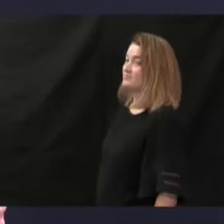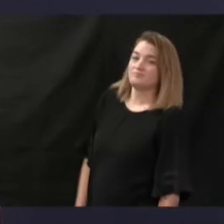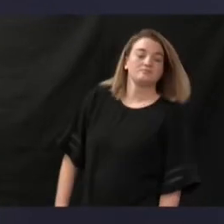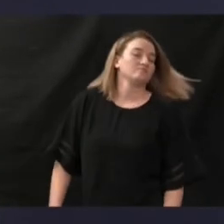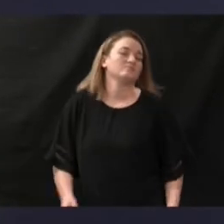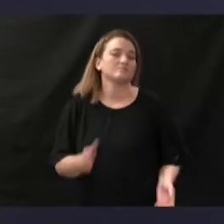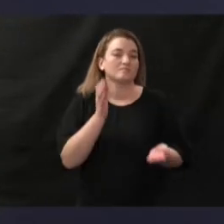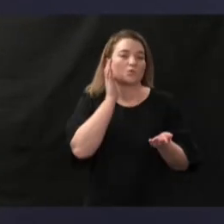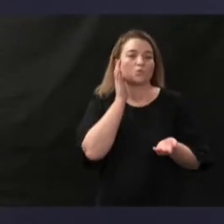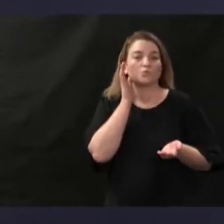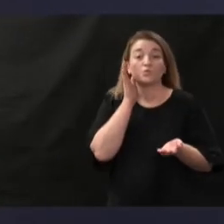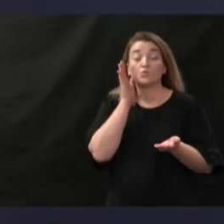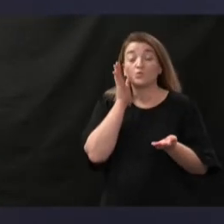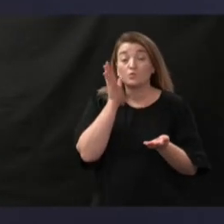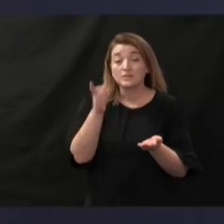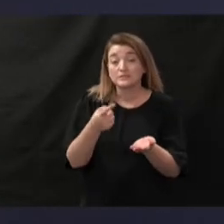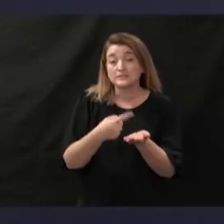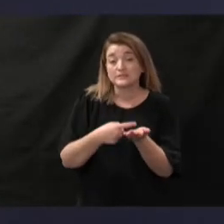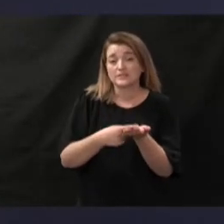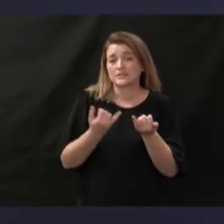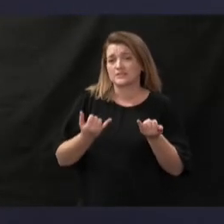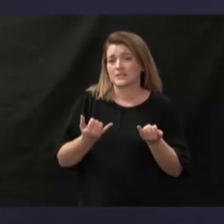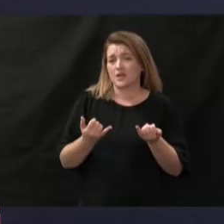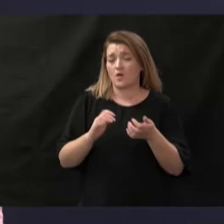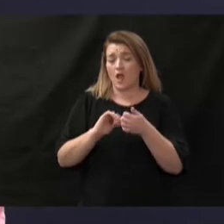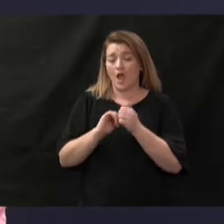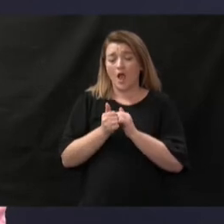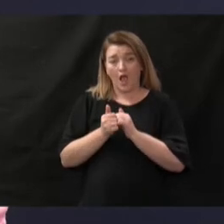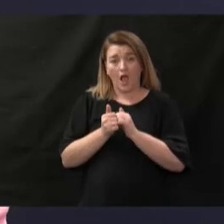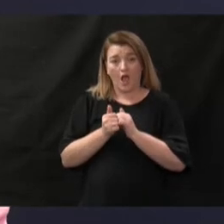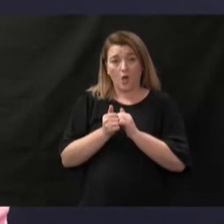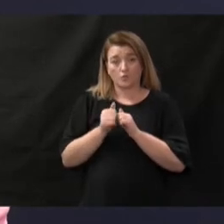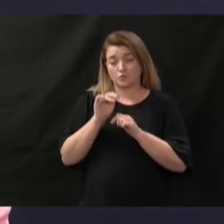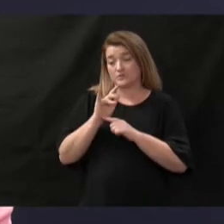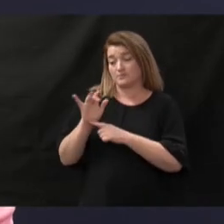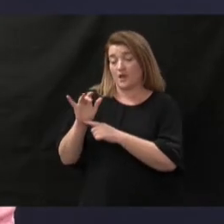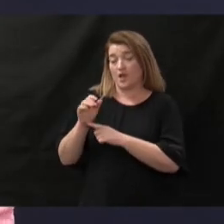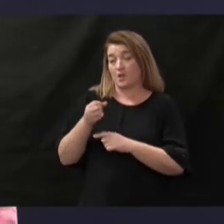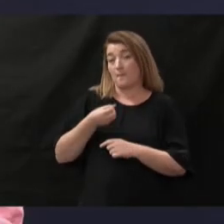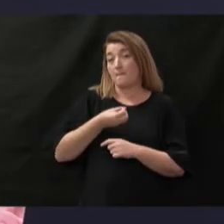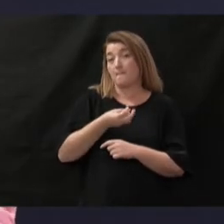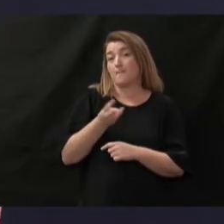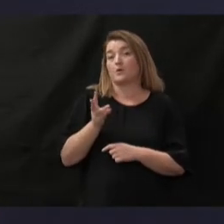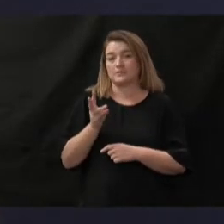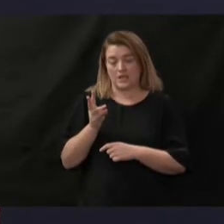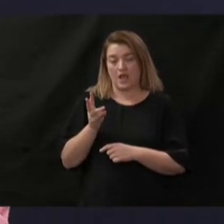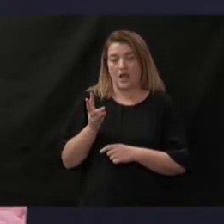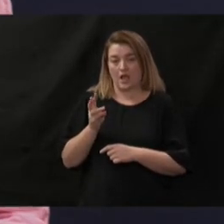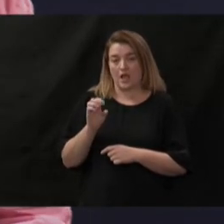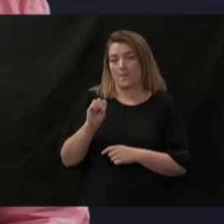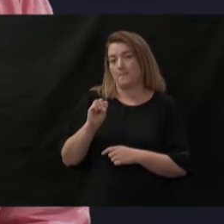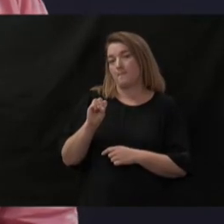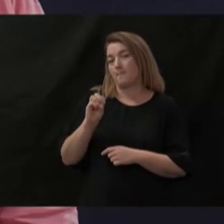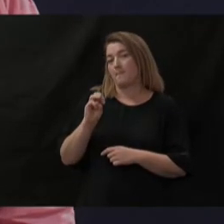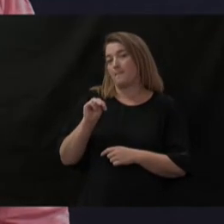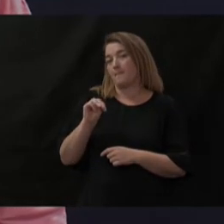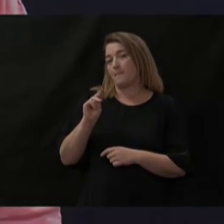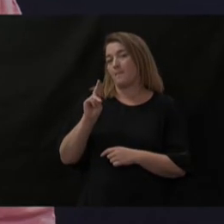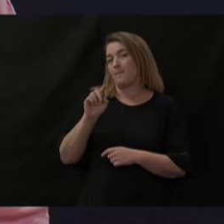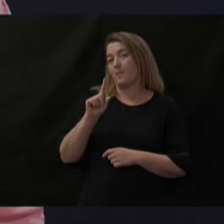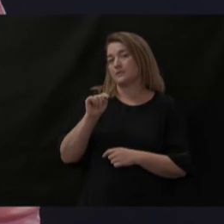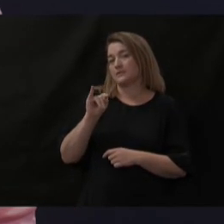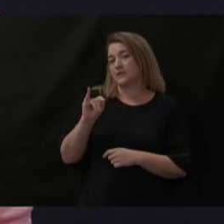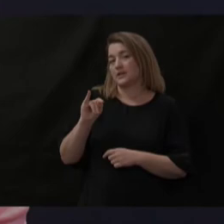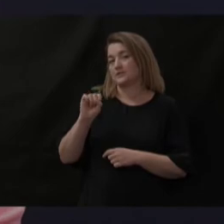teaching kids how to spell multisyllable words, okay? And this is something that you